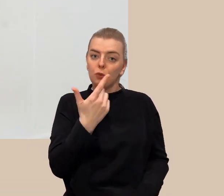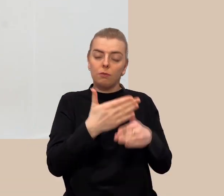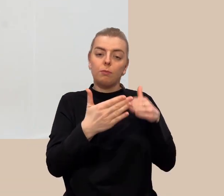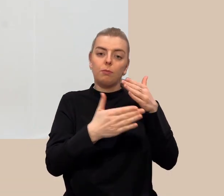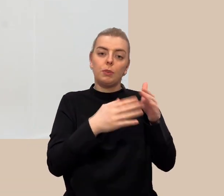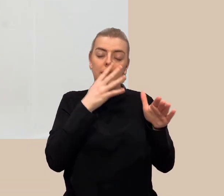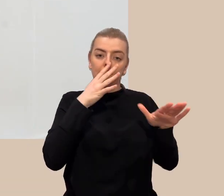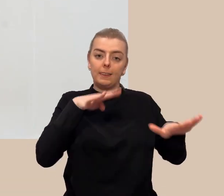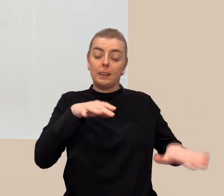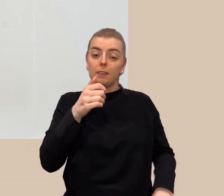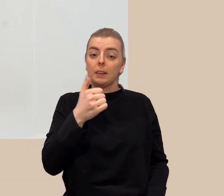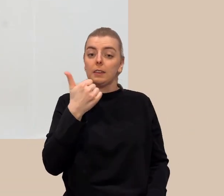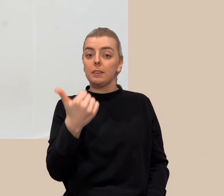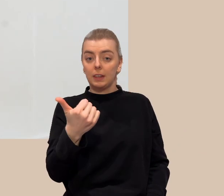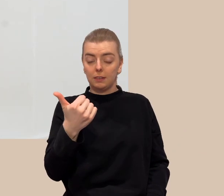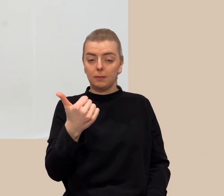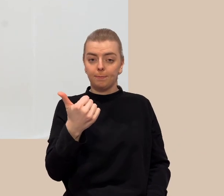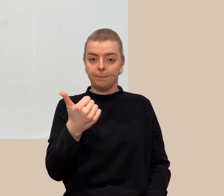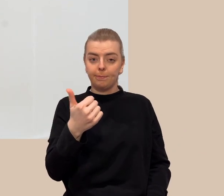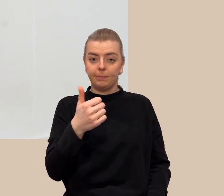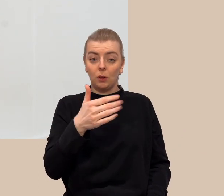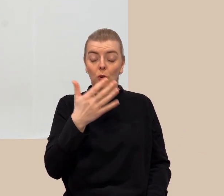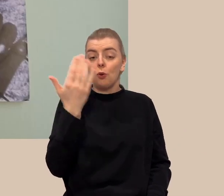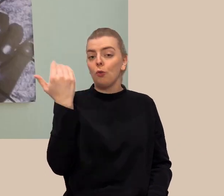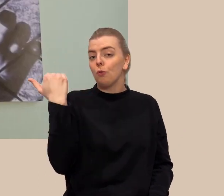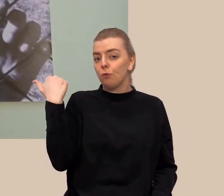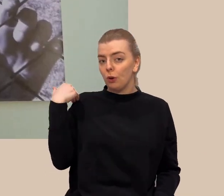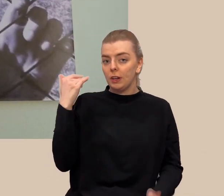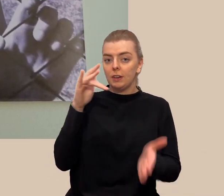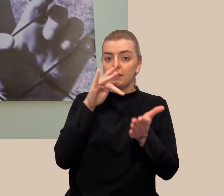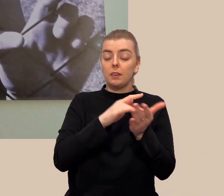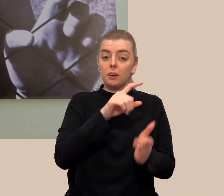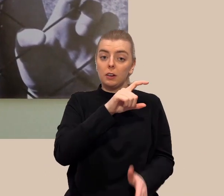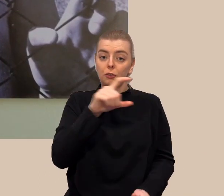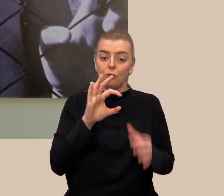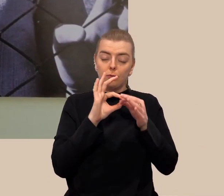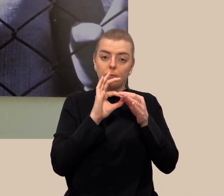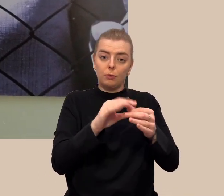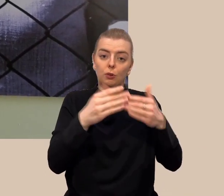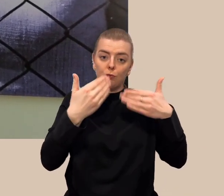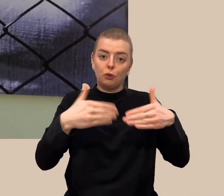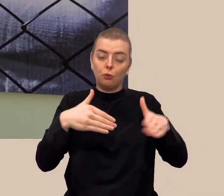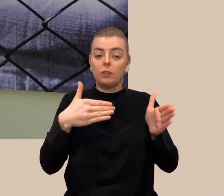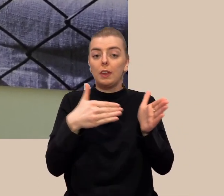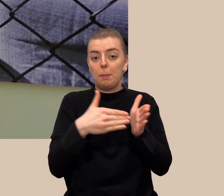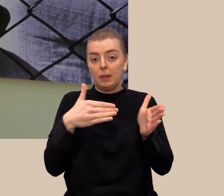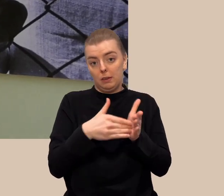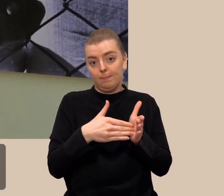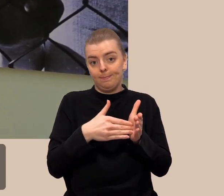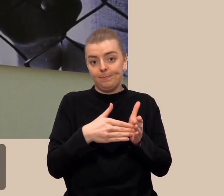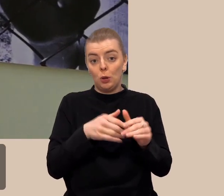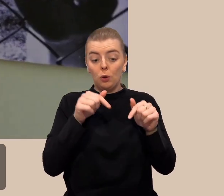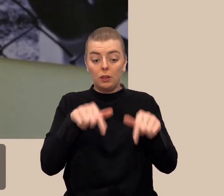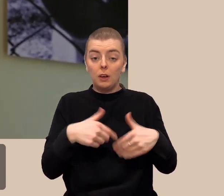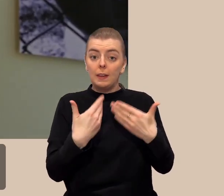Pavilion 7, a building from 1966. This used to be part of the central institution for people with